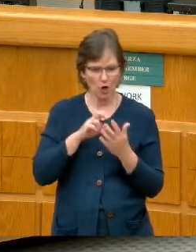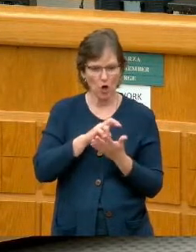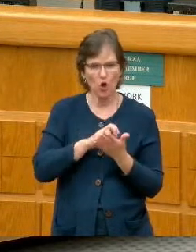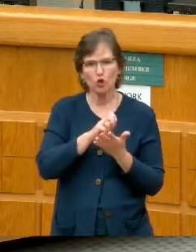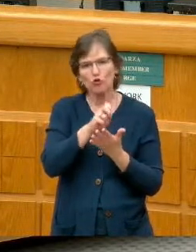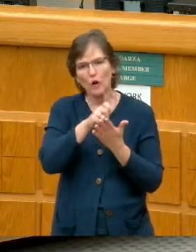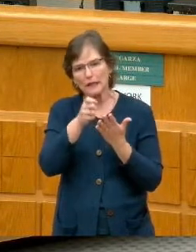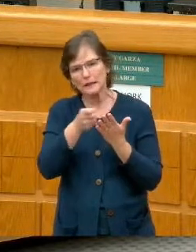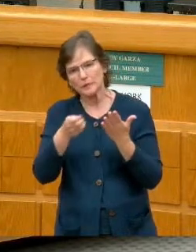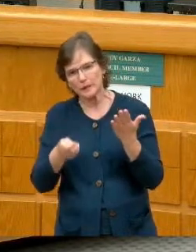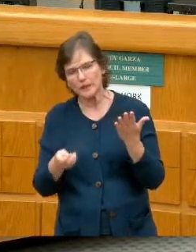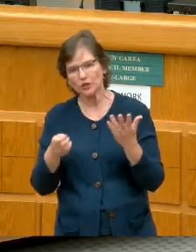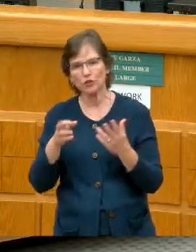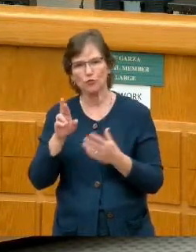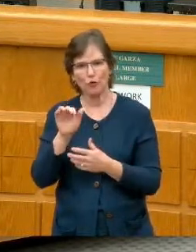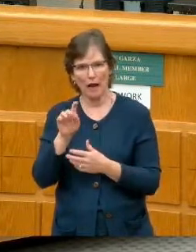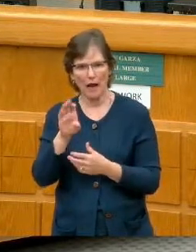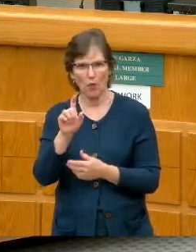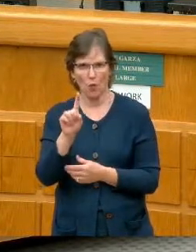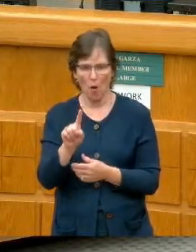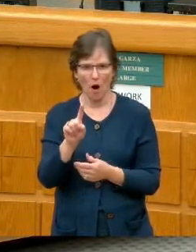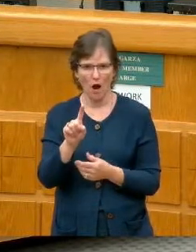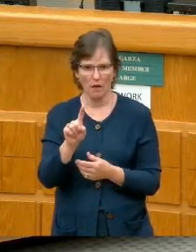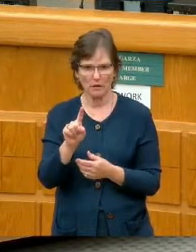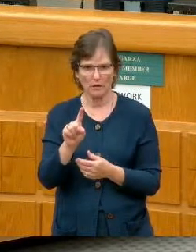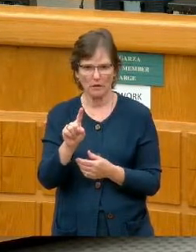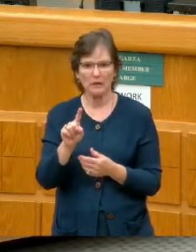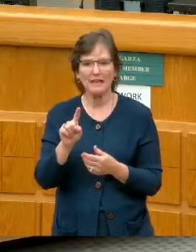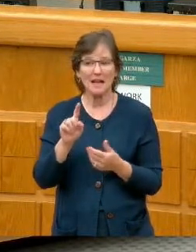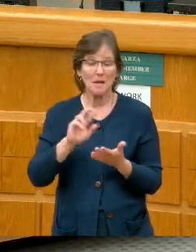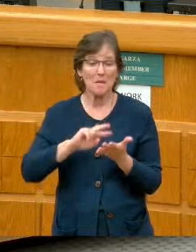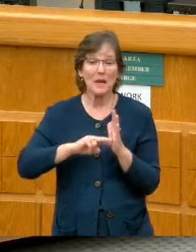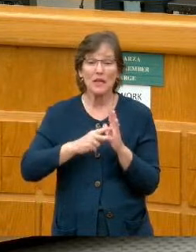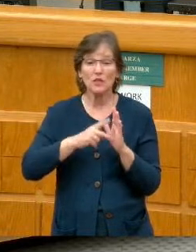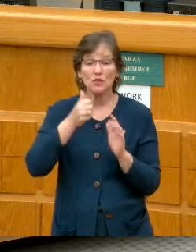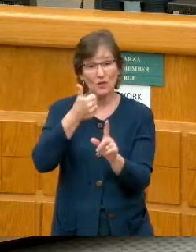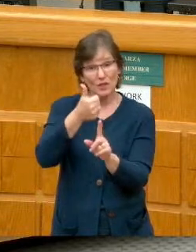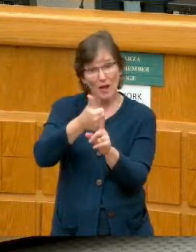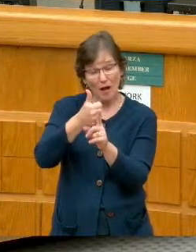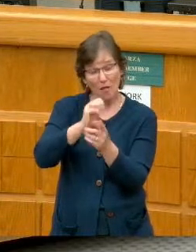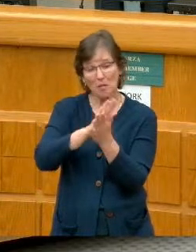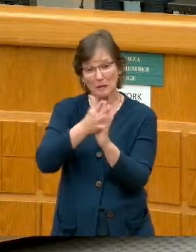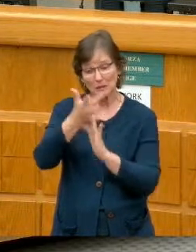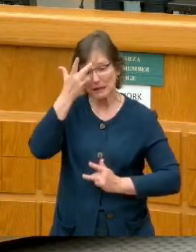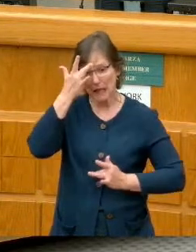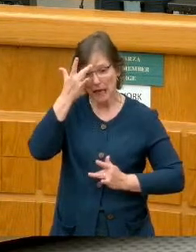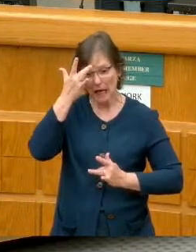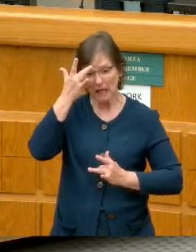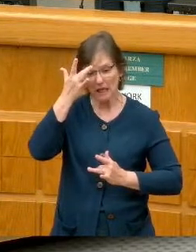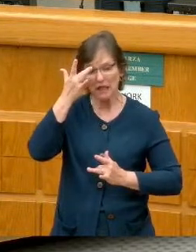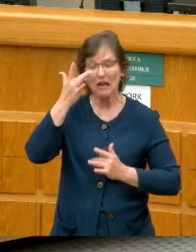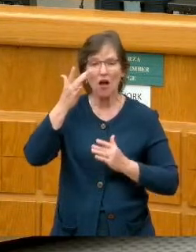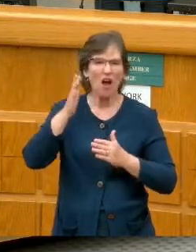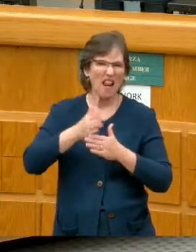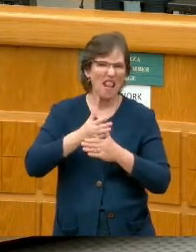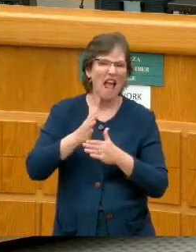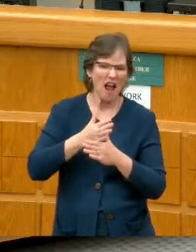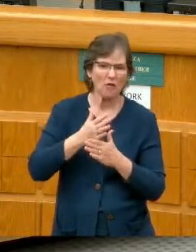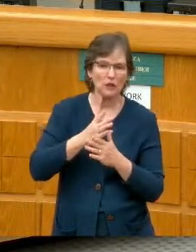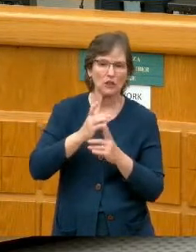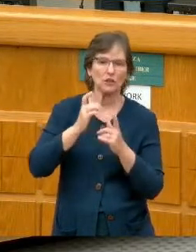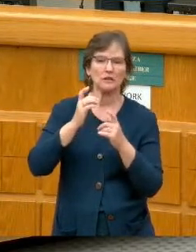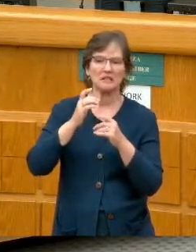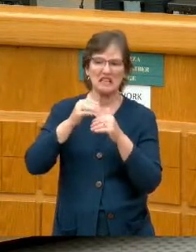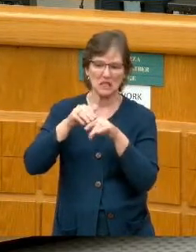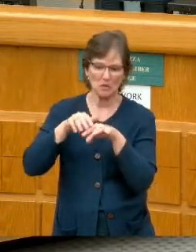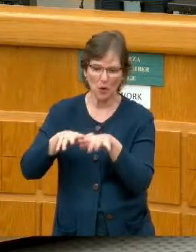you transmit it to another person. So if it's a 1, you transmit it to 1 additional person on average if you get